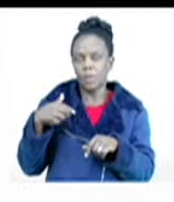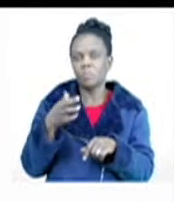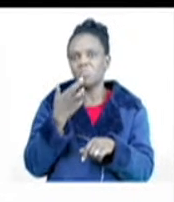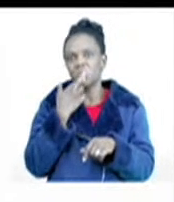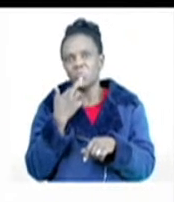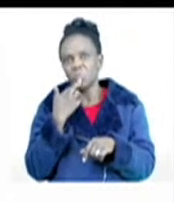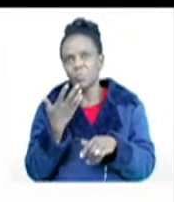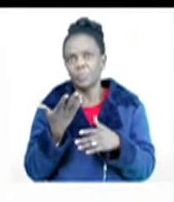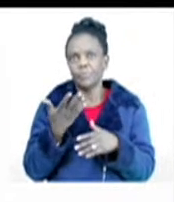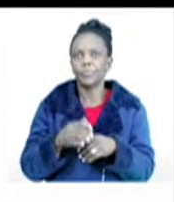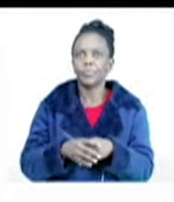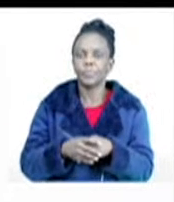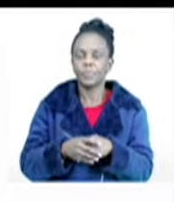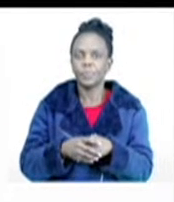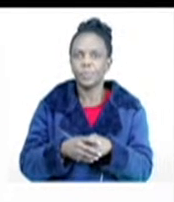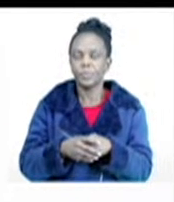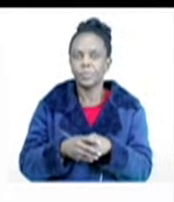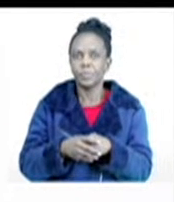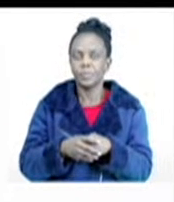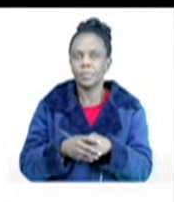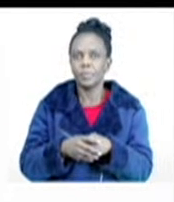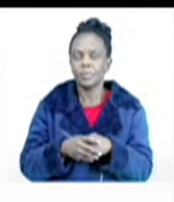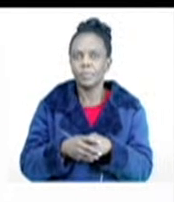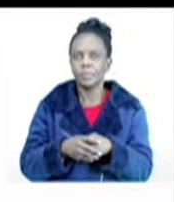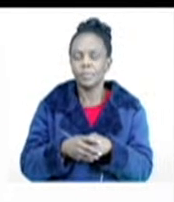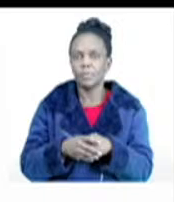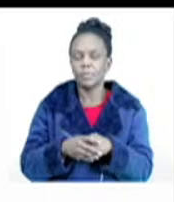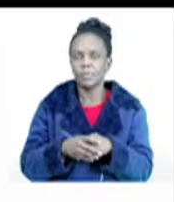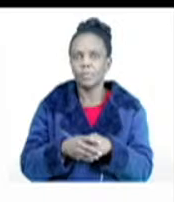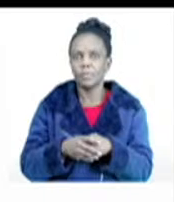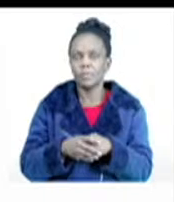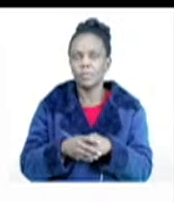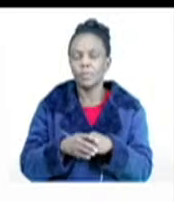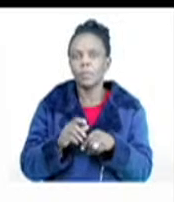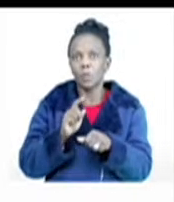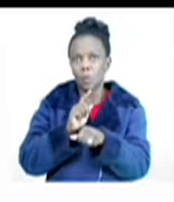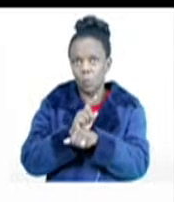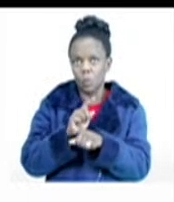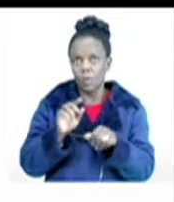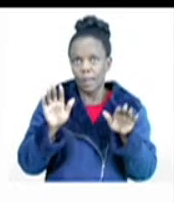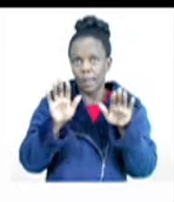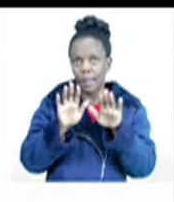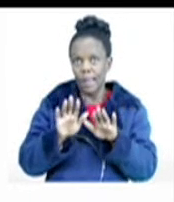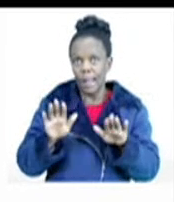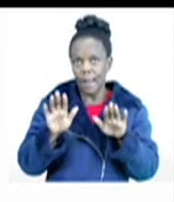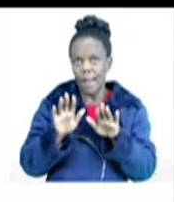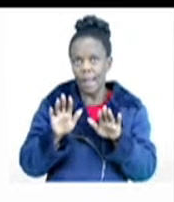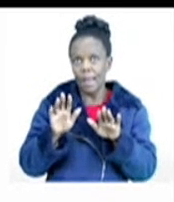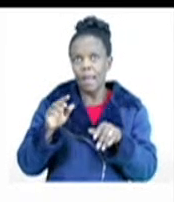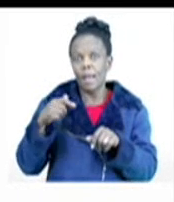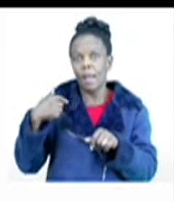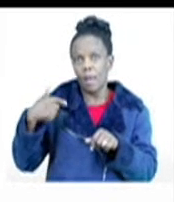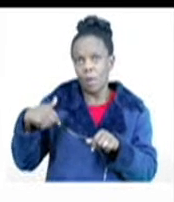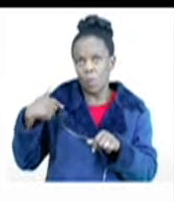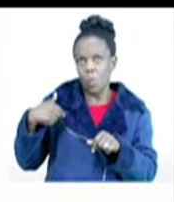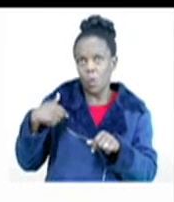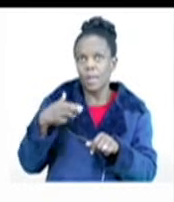red. So, my children, I'd like you to please color this sign white and